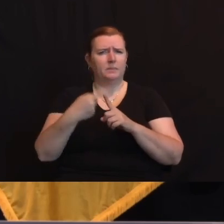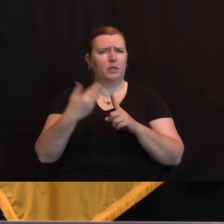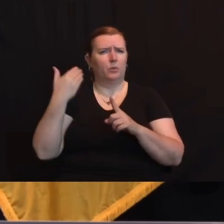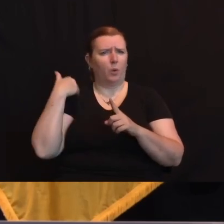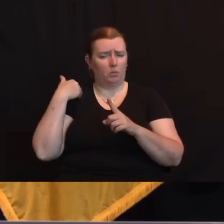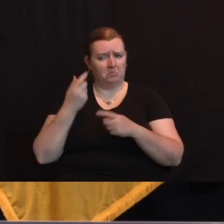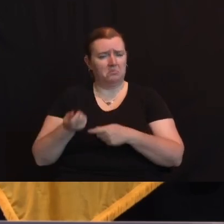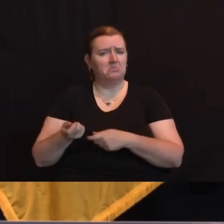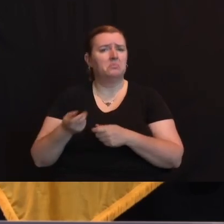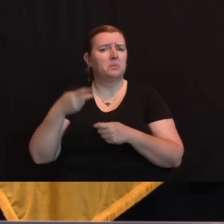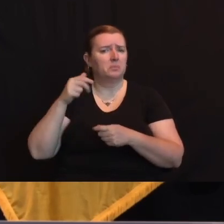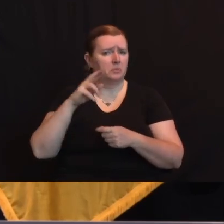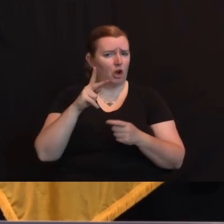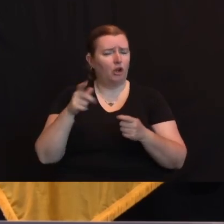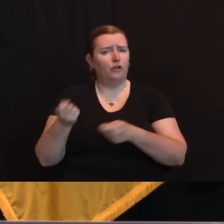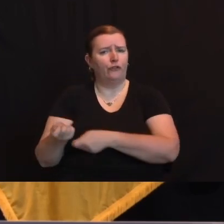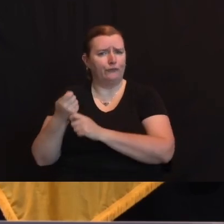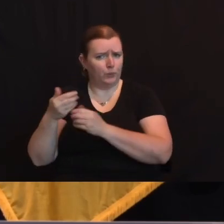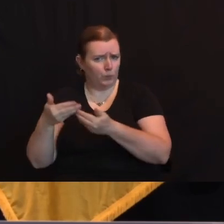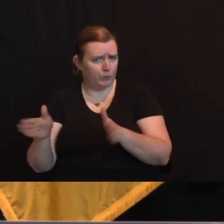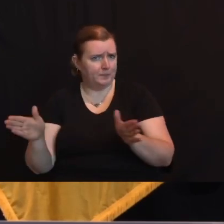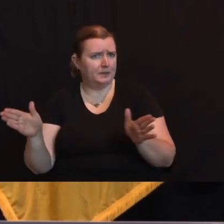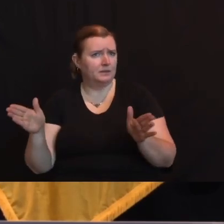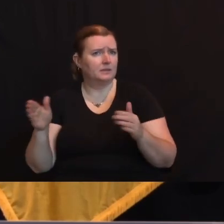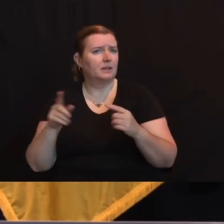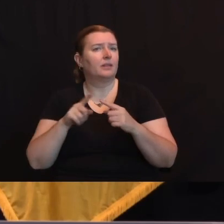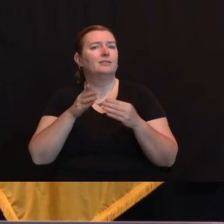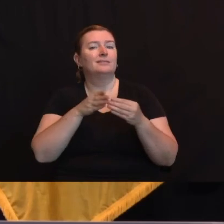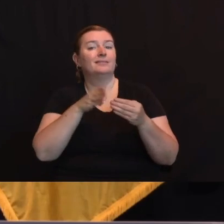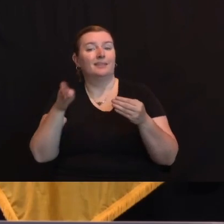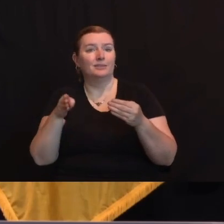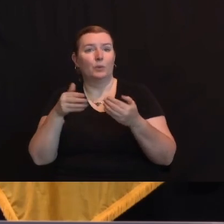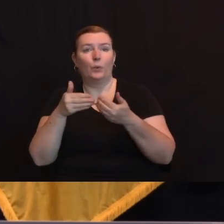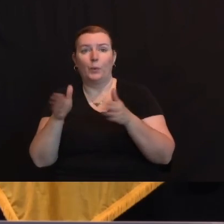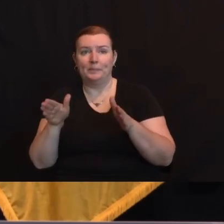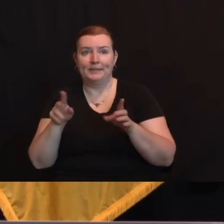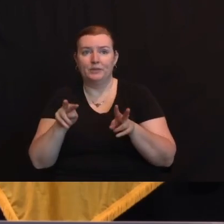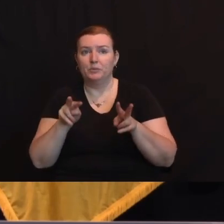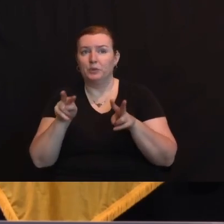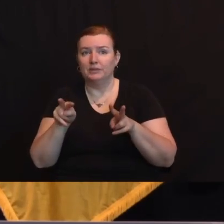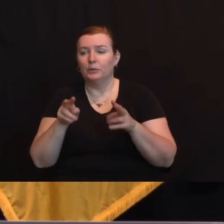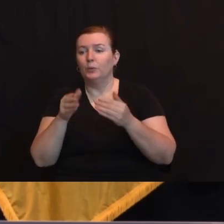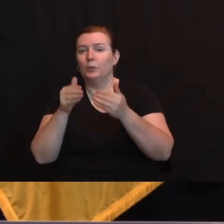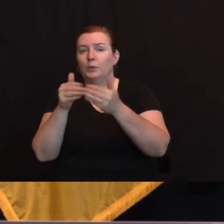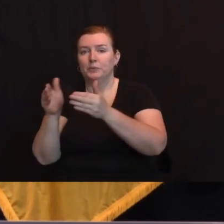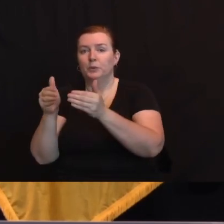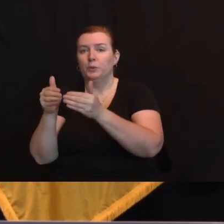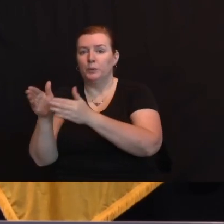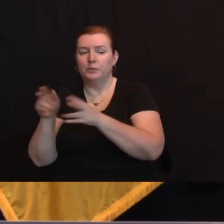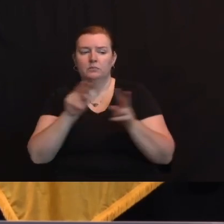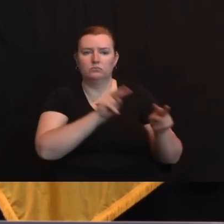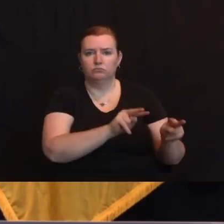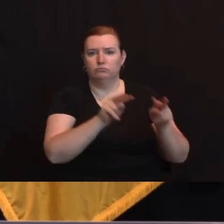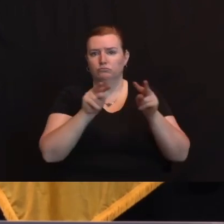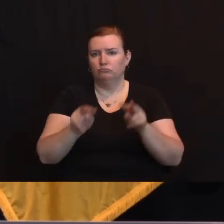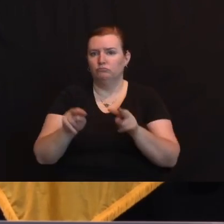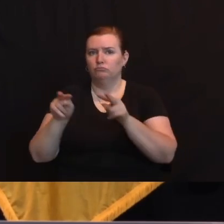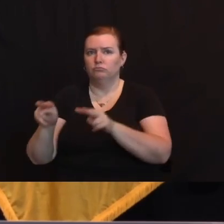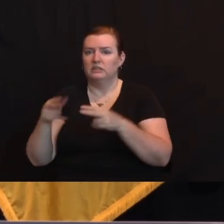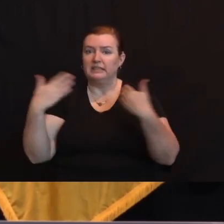We sort of signaled that we would do it incrementally, deliberately, so we could assess versus taking 10 steps at the same